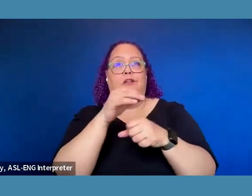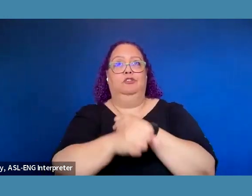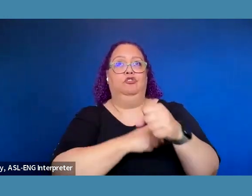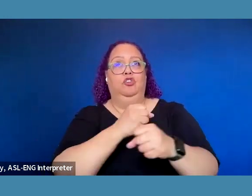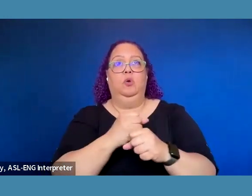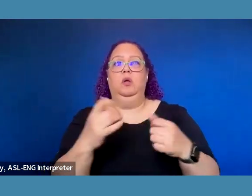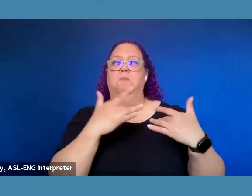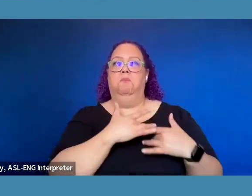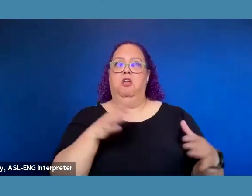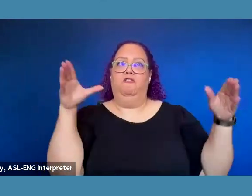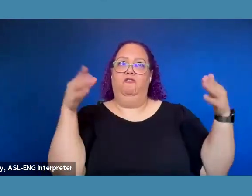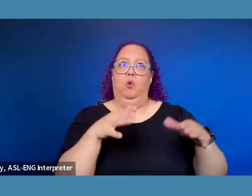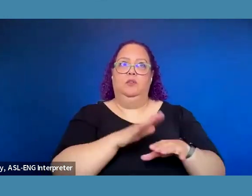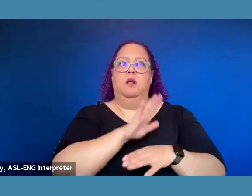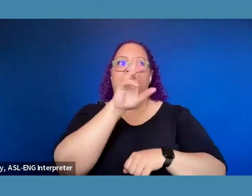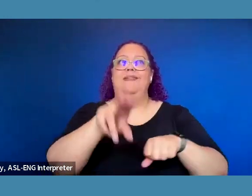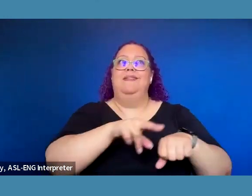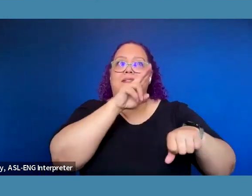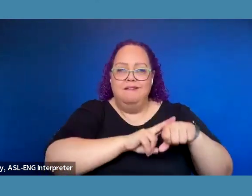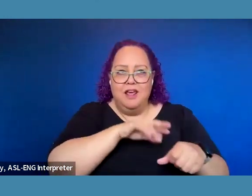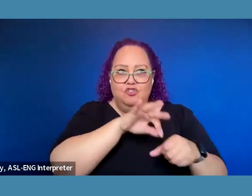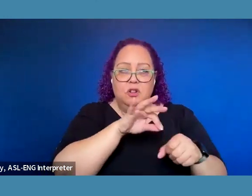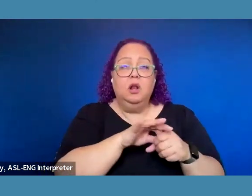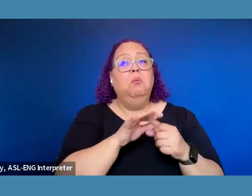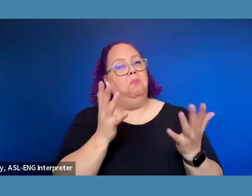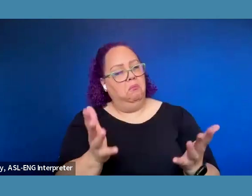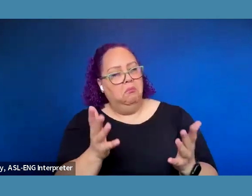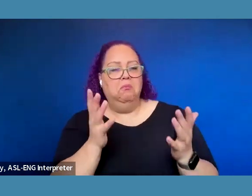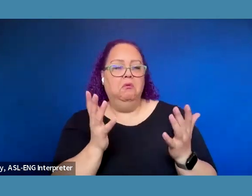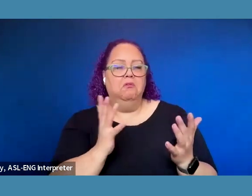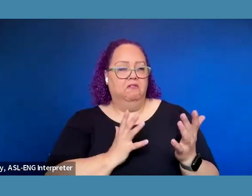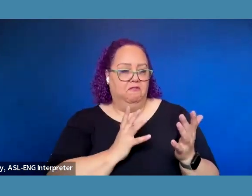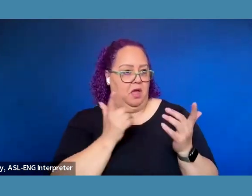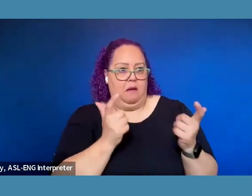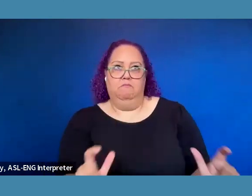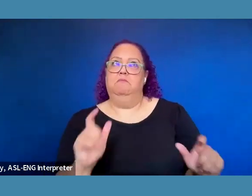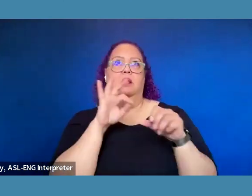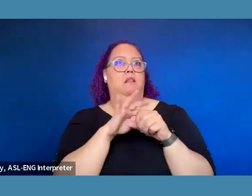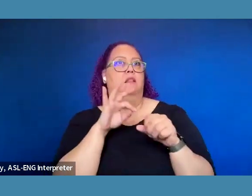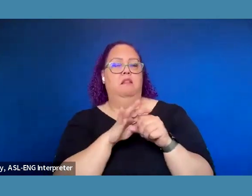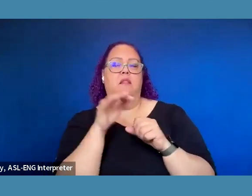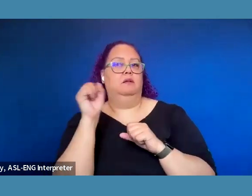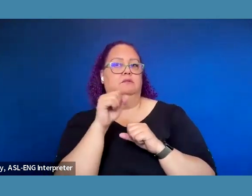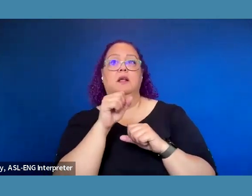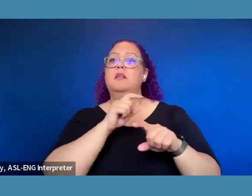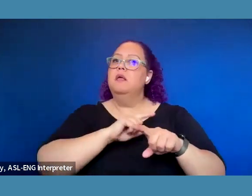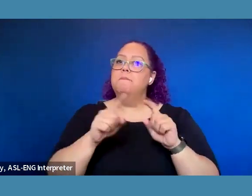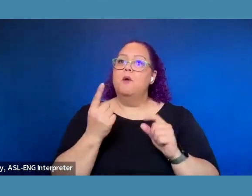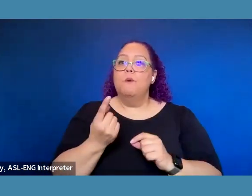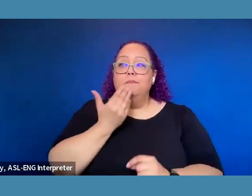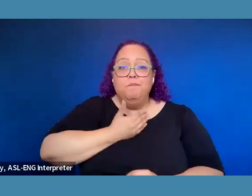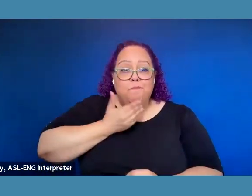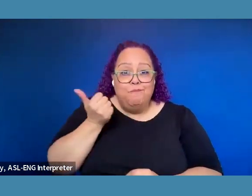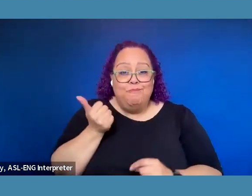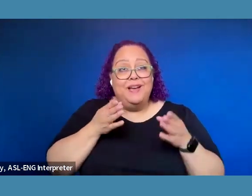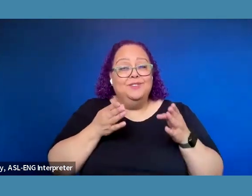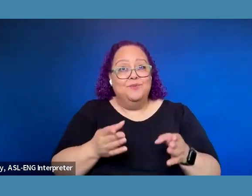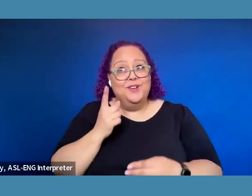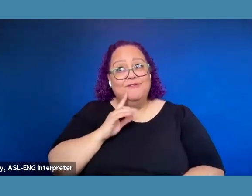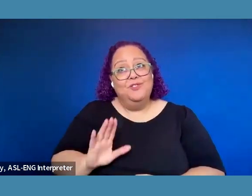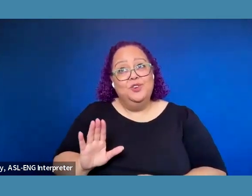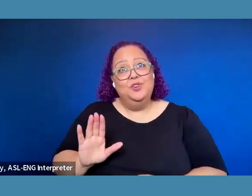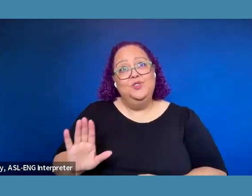there should, the national election, big election. But one of the best ways to have your voice heard, and